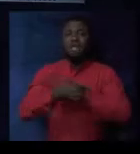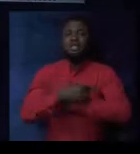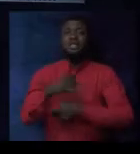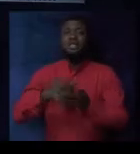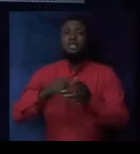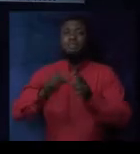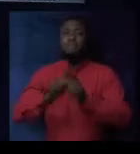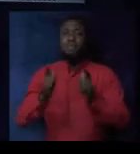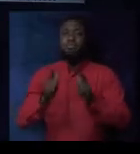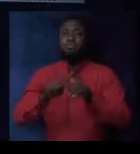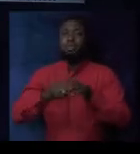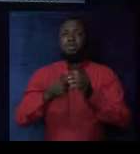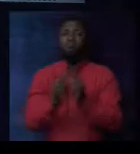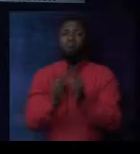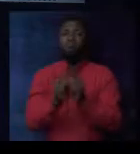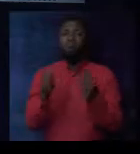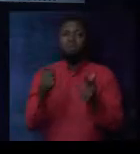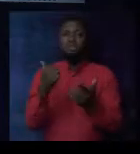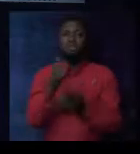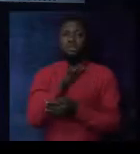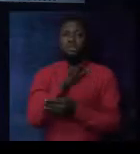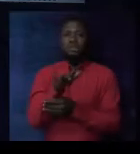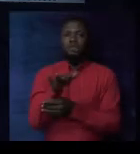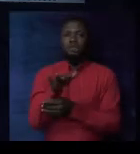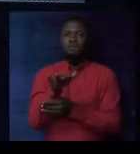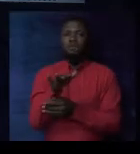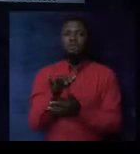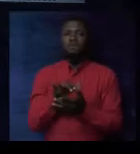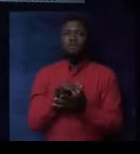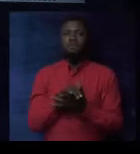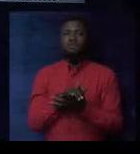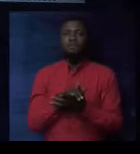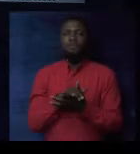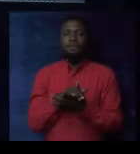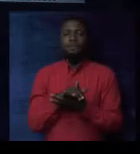with capital letters.